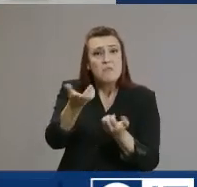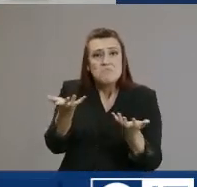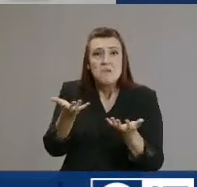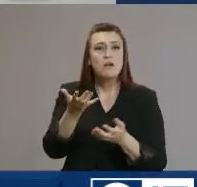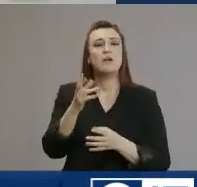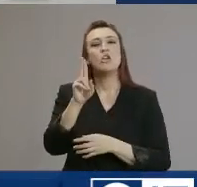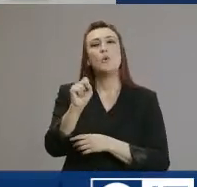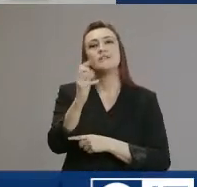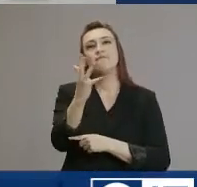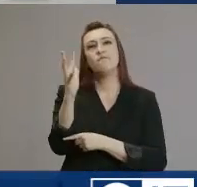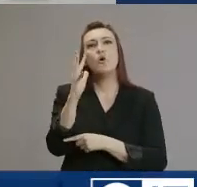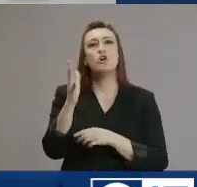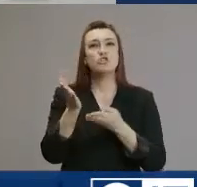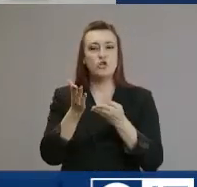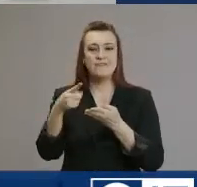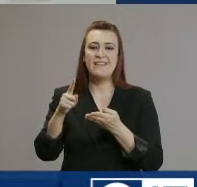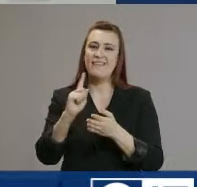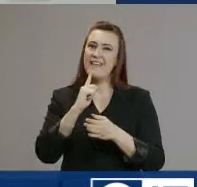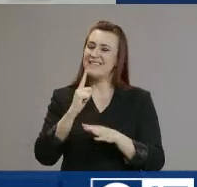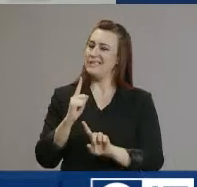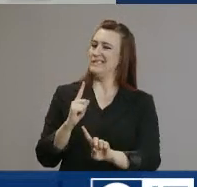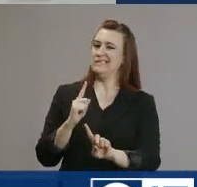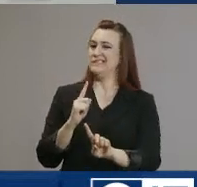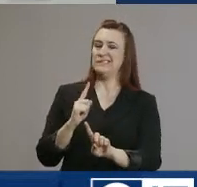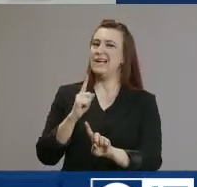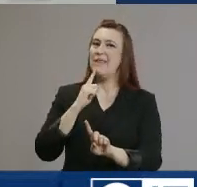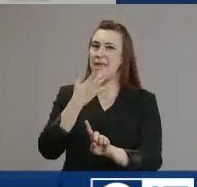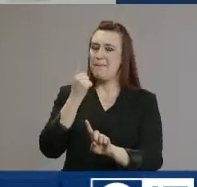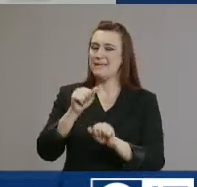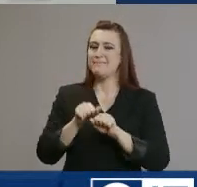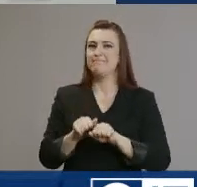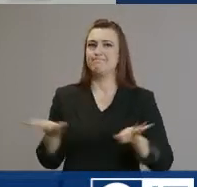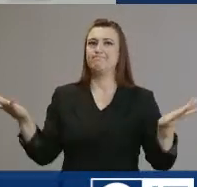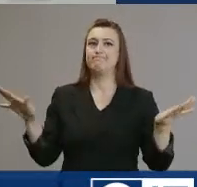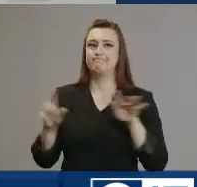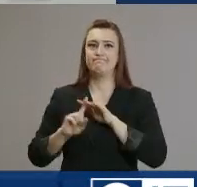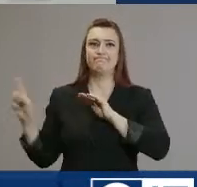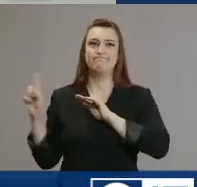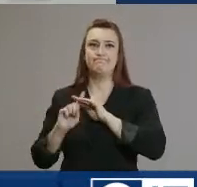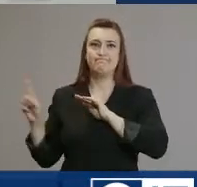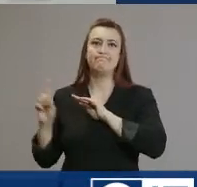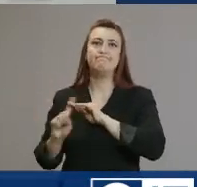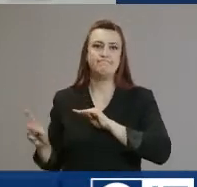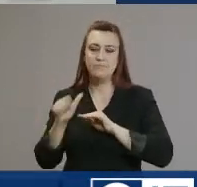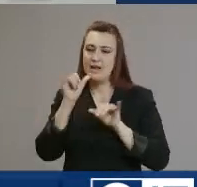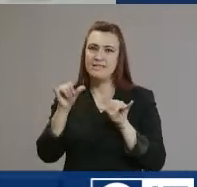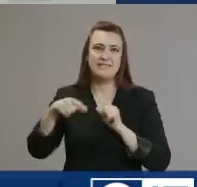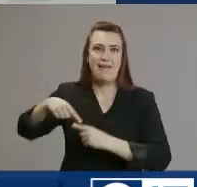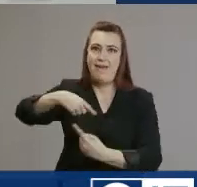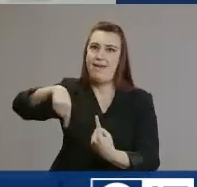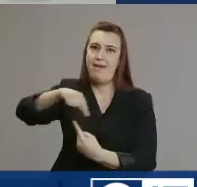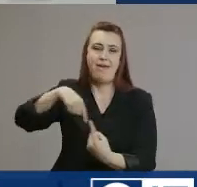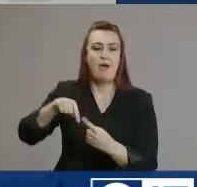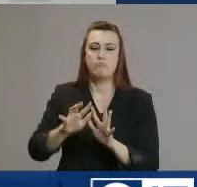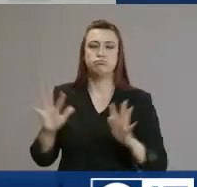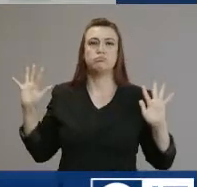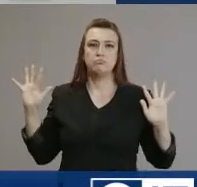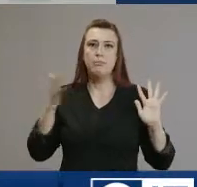evacuation of a number of areas, and I would direct the media to the PIO running the incident down in the area